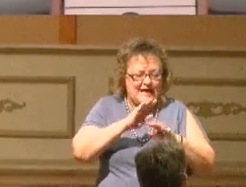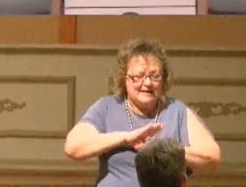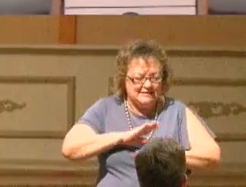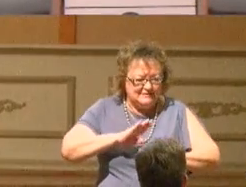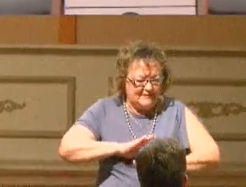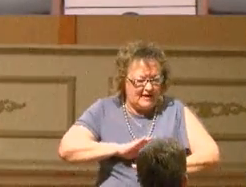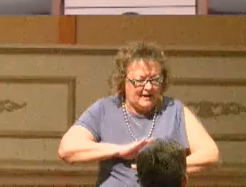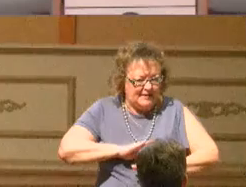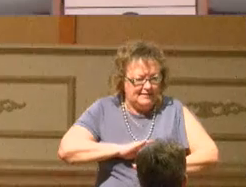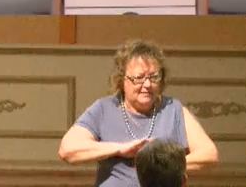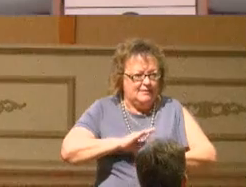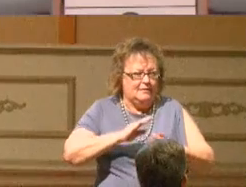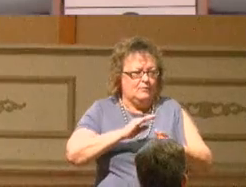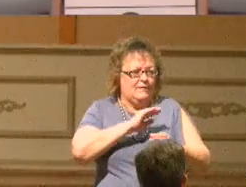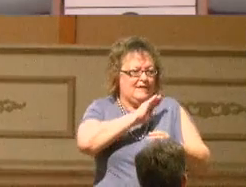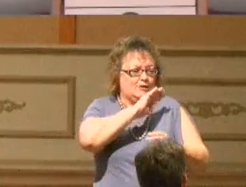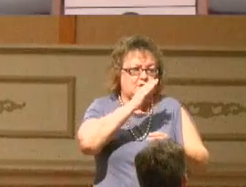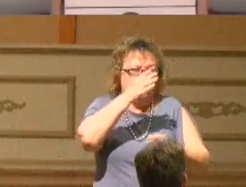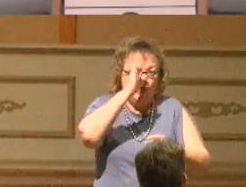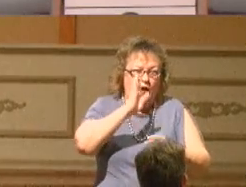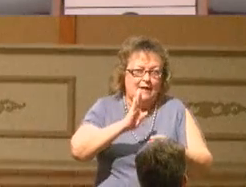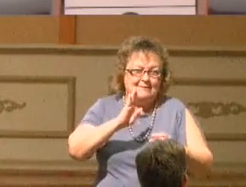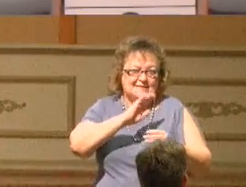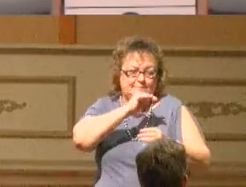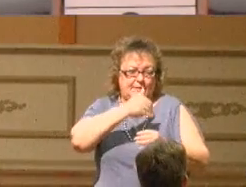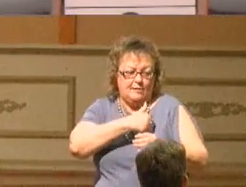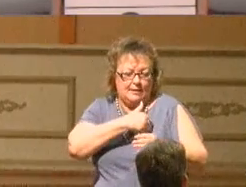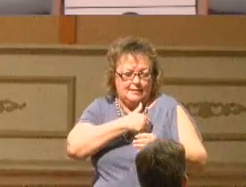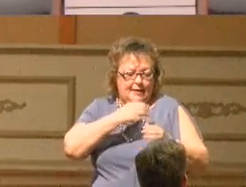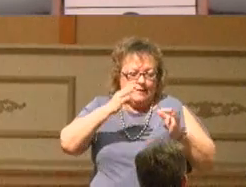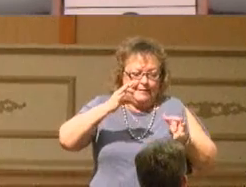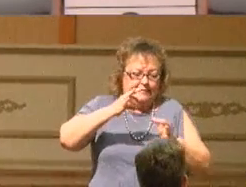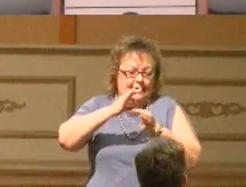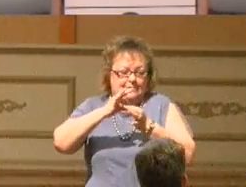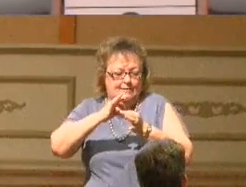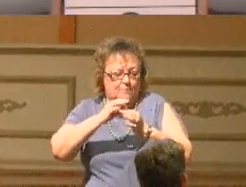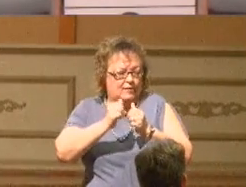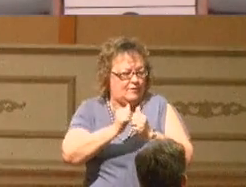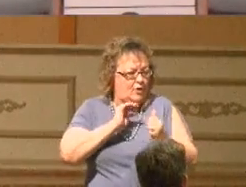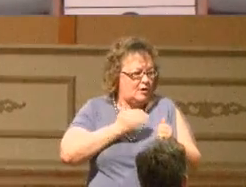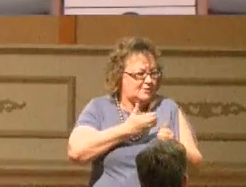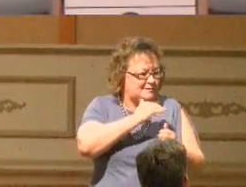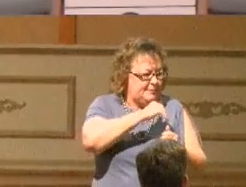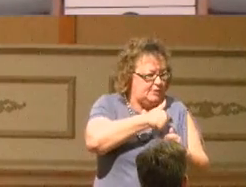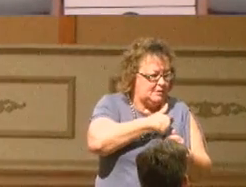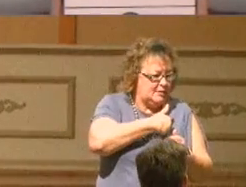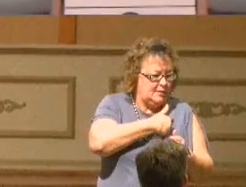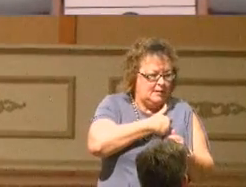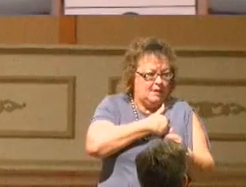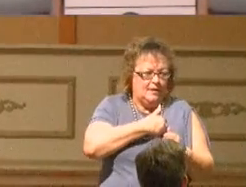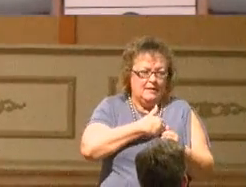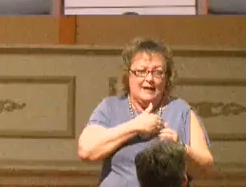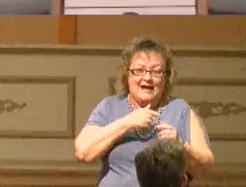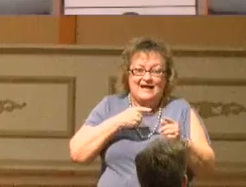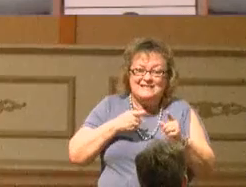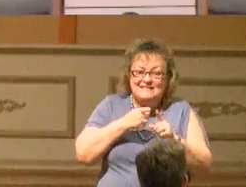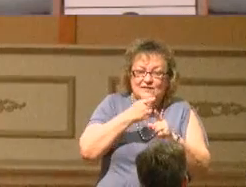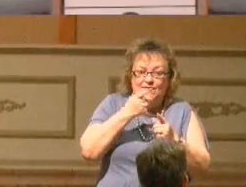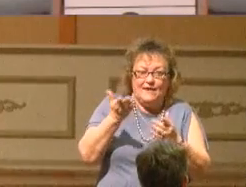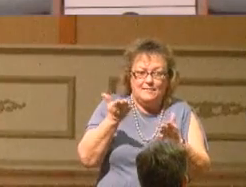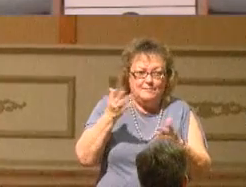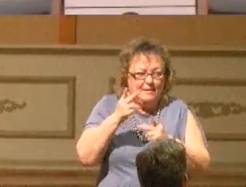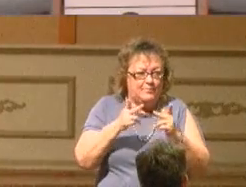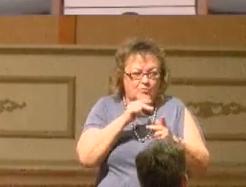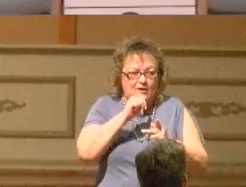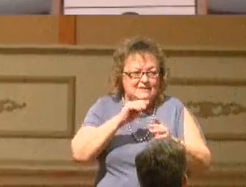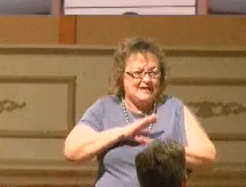then, someone who is lost, they're trying to fill that void with everything possible that they can stuff into that hole